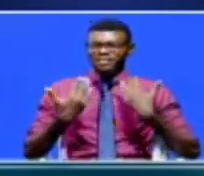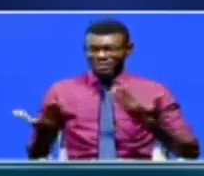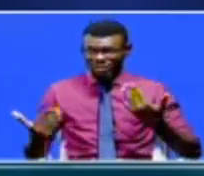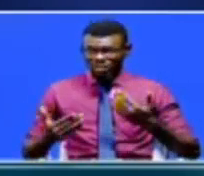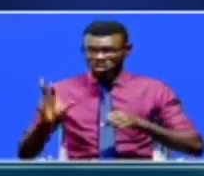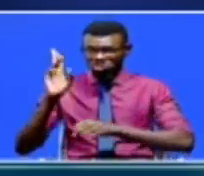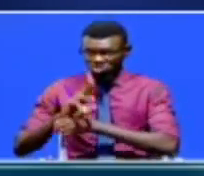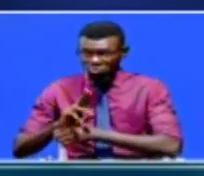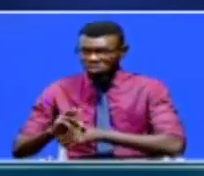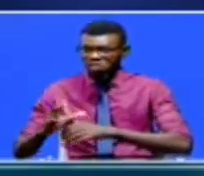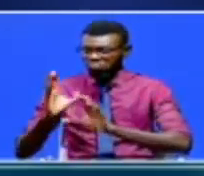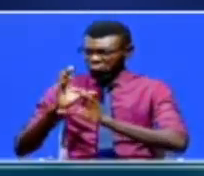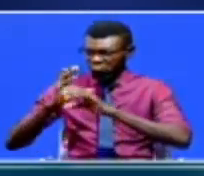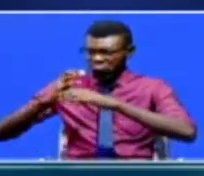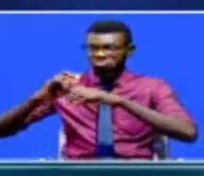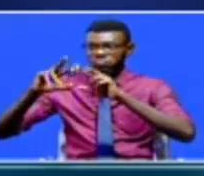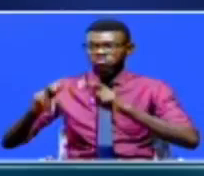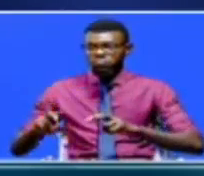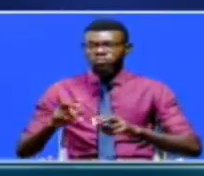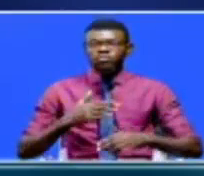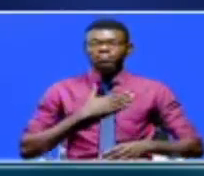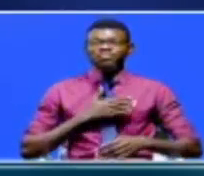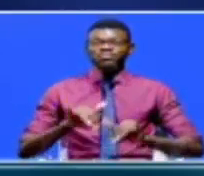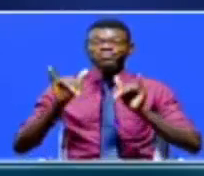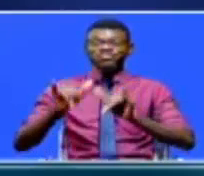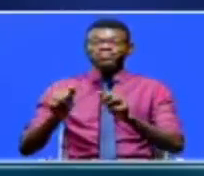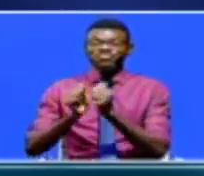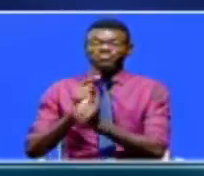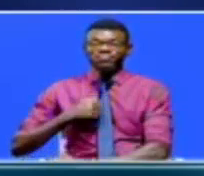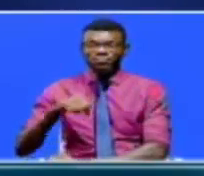now. Dr. Amoth, please stay with us. I'd like us to quickly take a